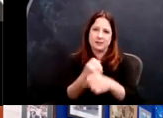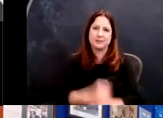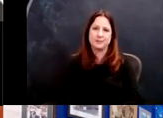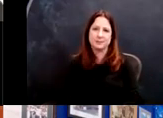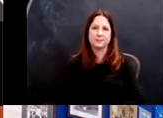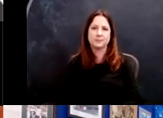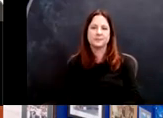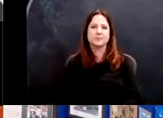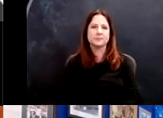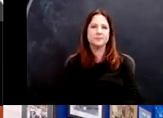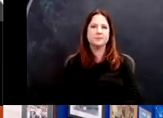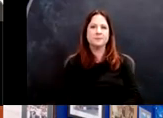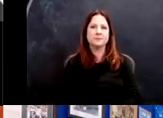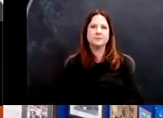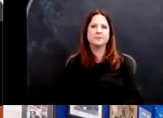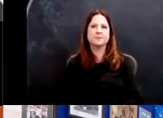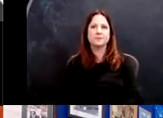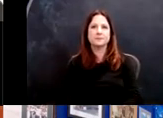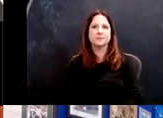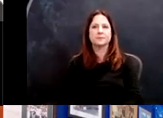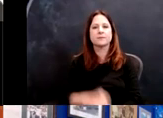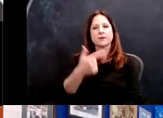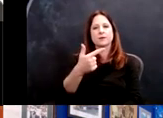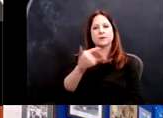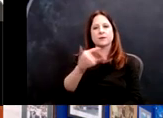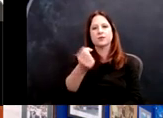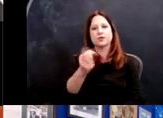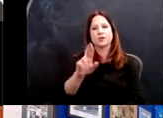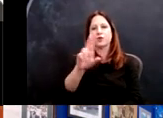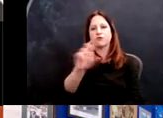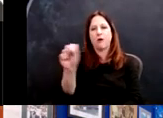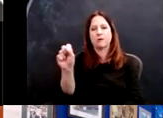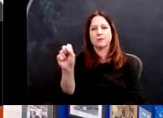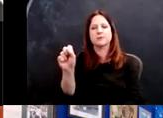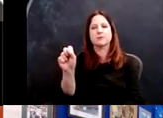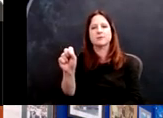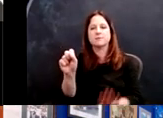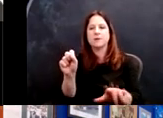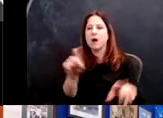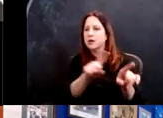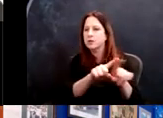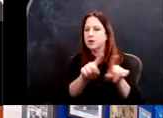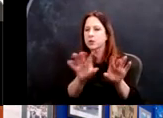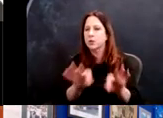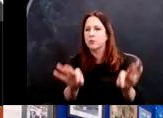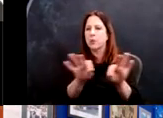Mm-hmm. I think also, this is Ginger Ross again, it's important to